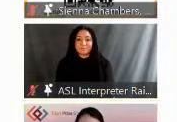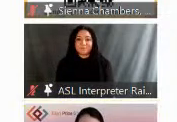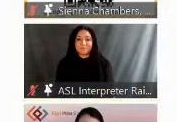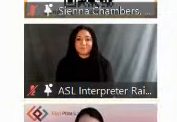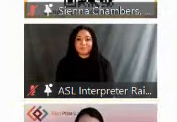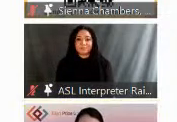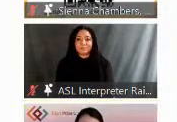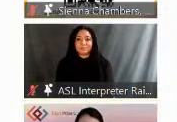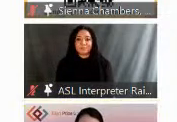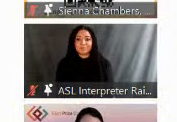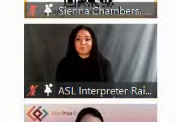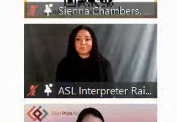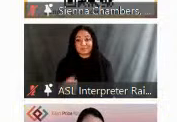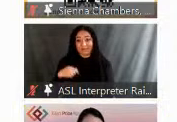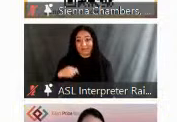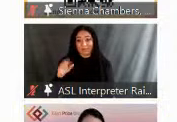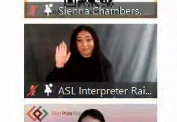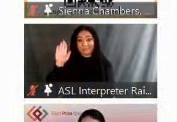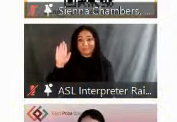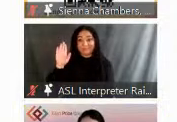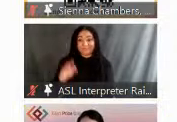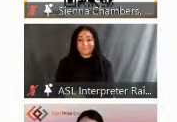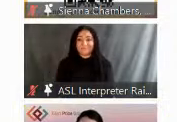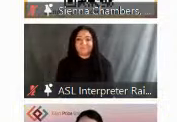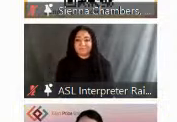I won. My hand is up.